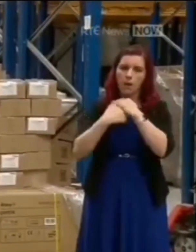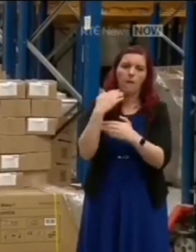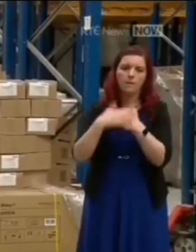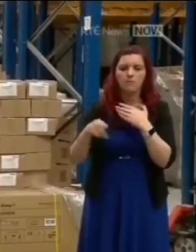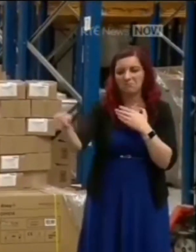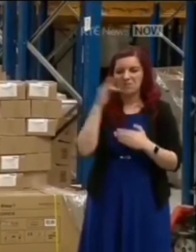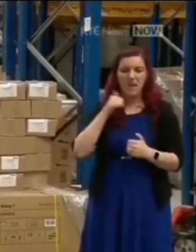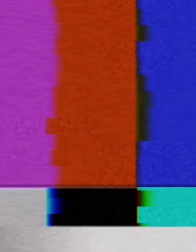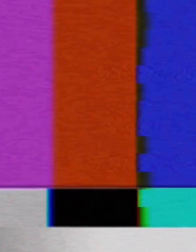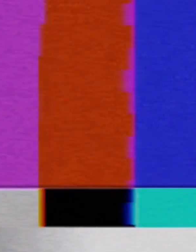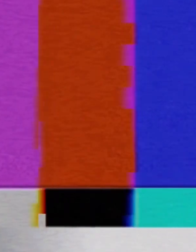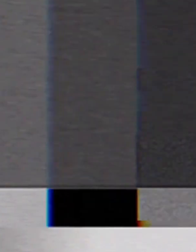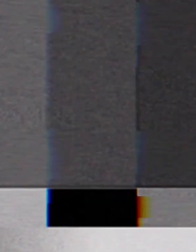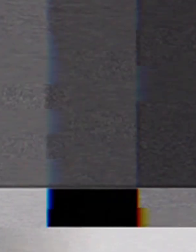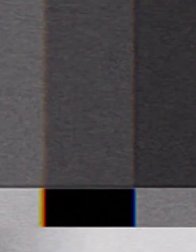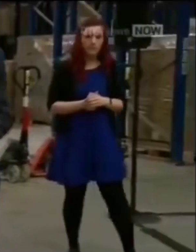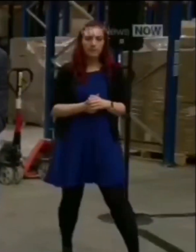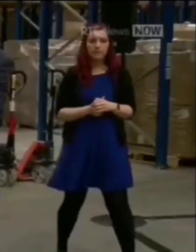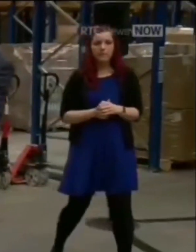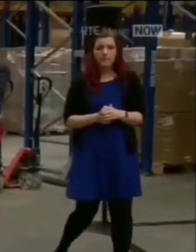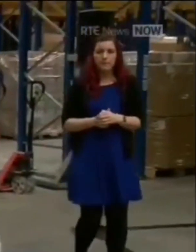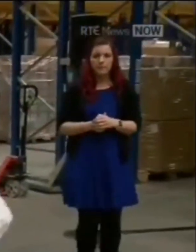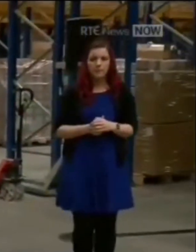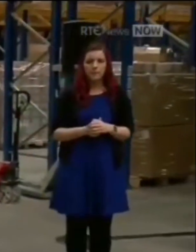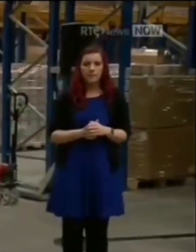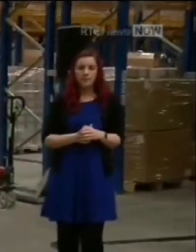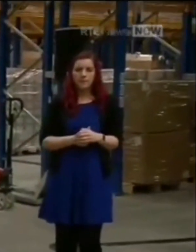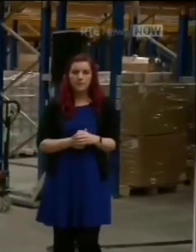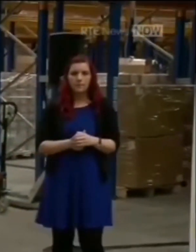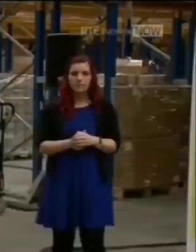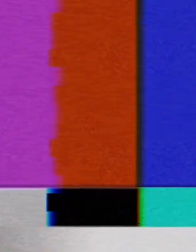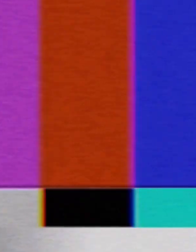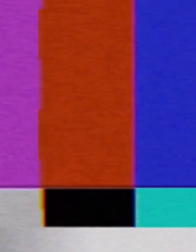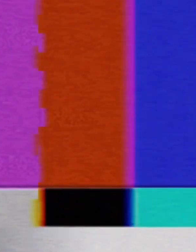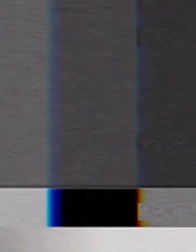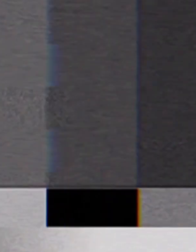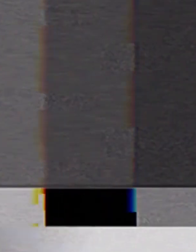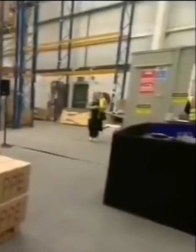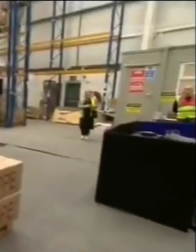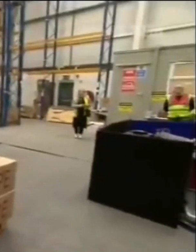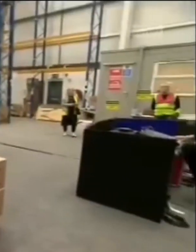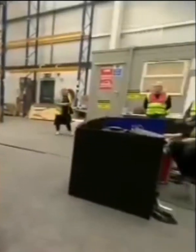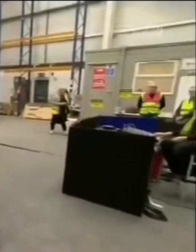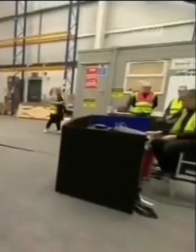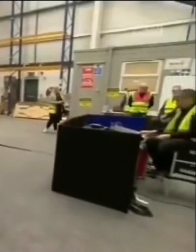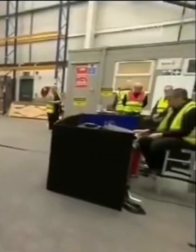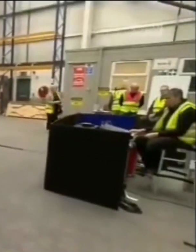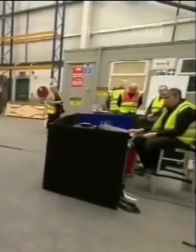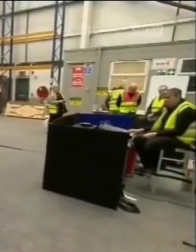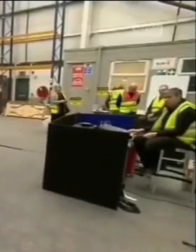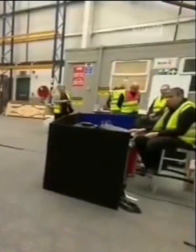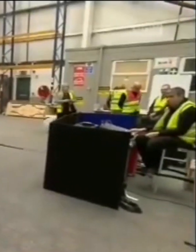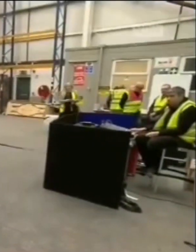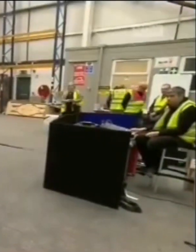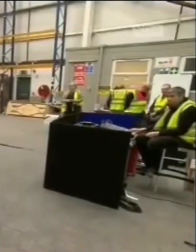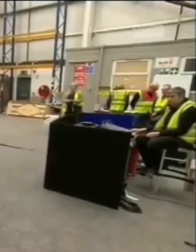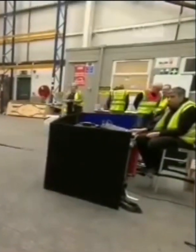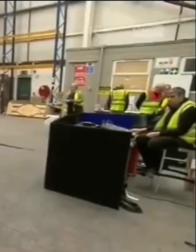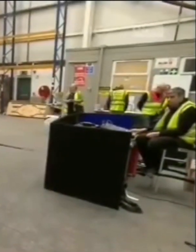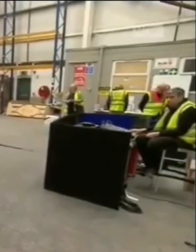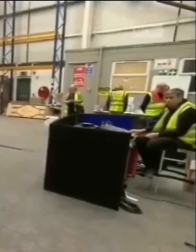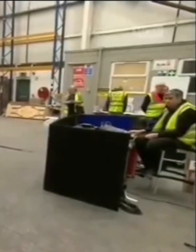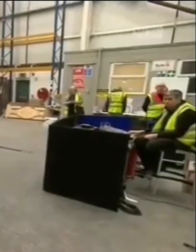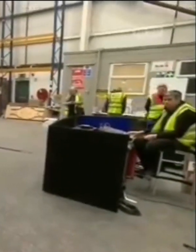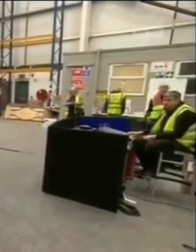the gloves are suitable for use. We have another coverall suit here. The video was very long and I have edited a